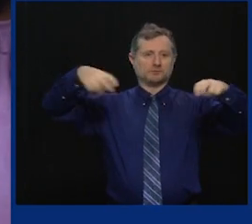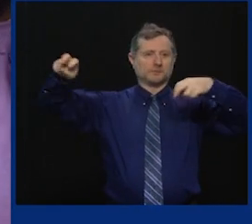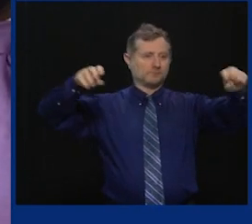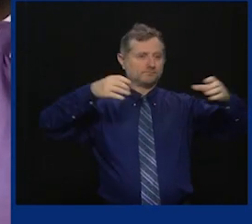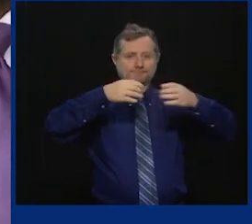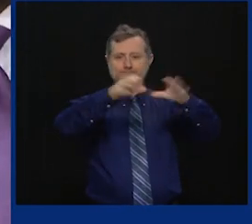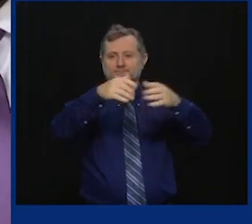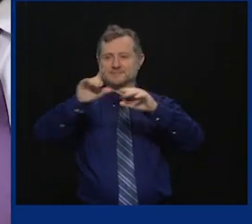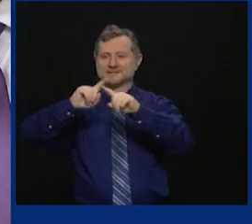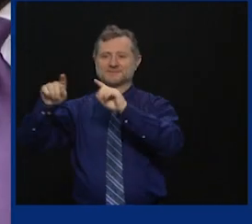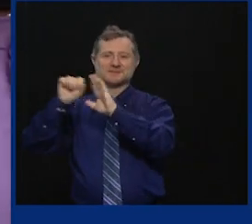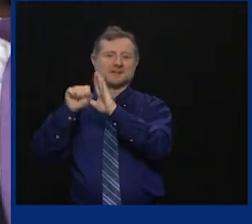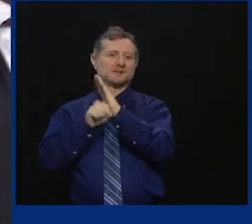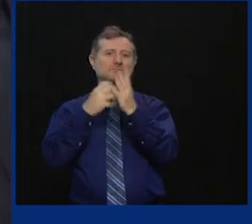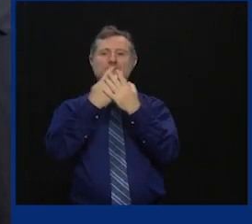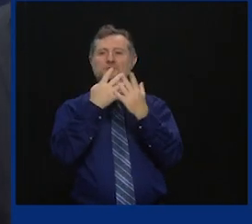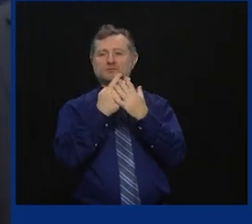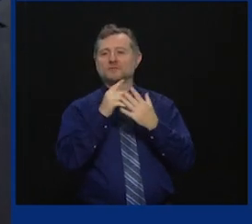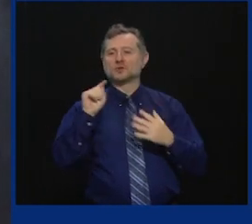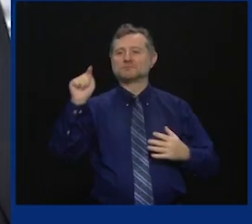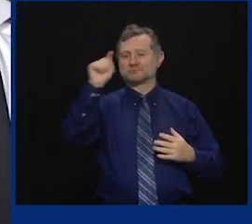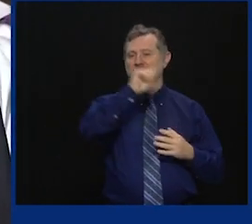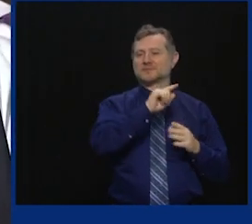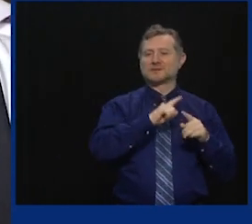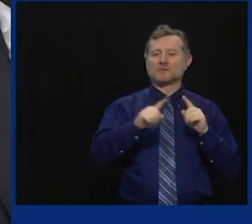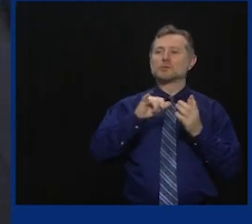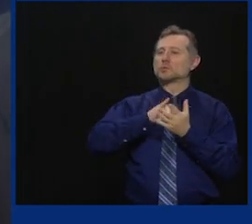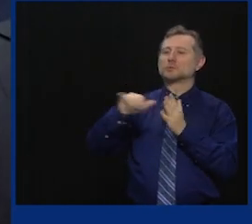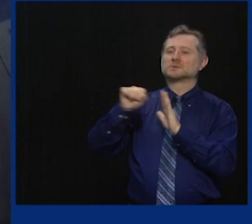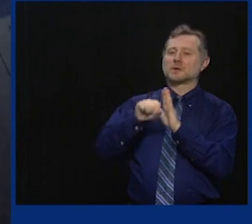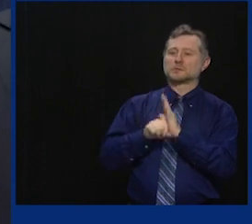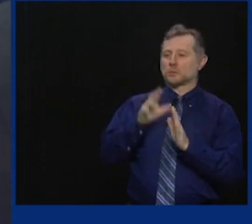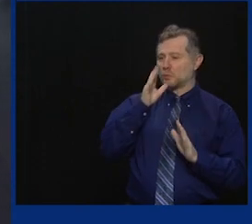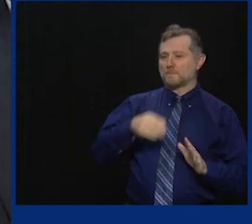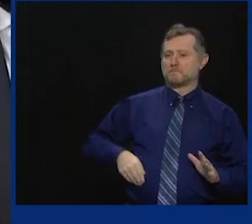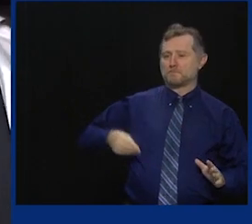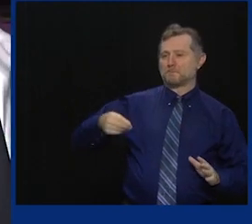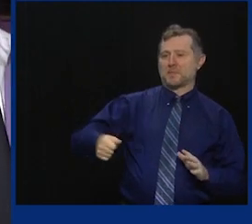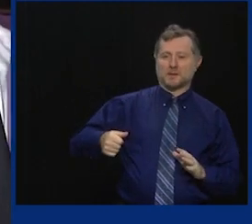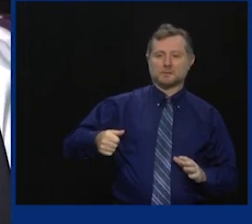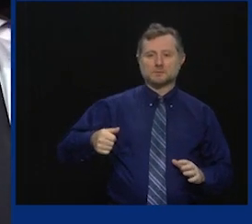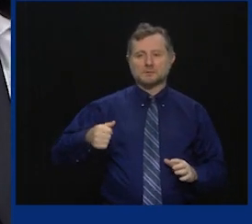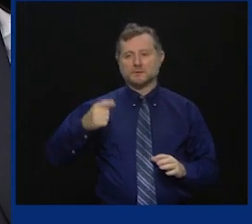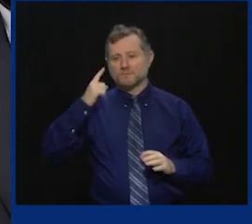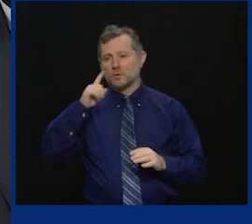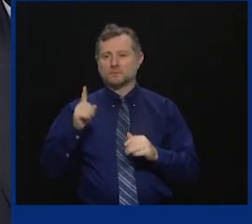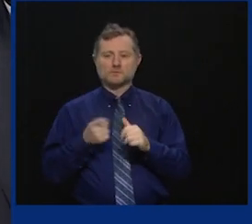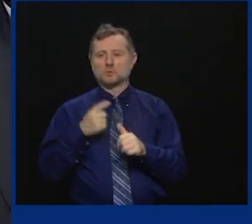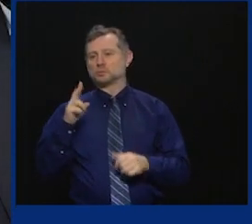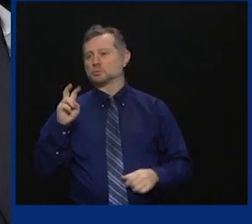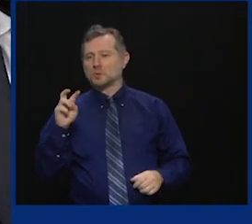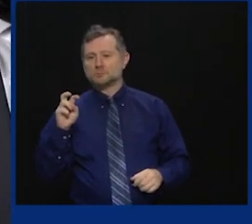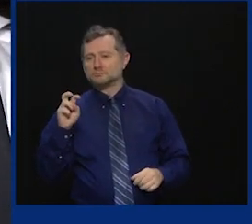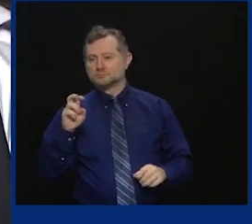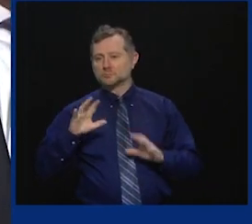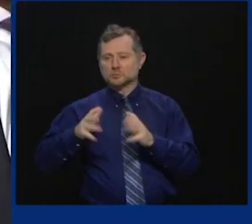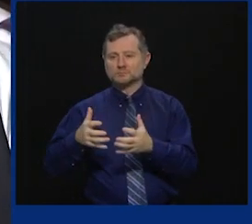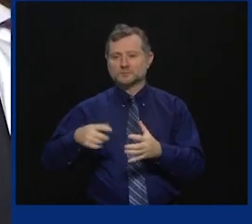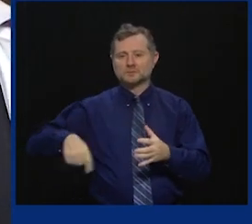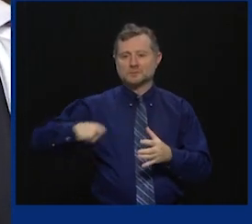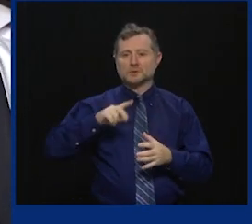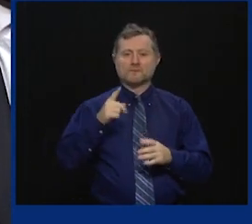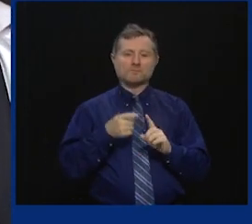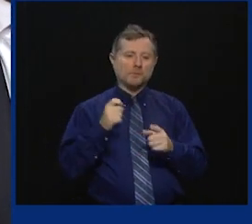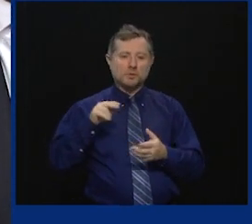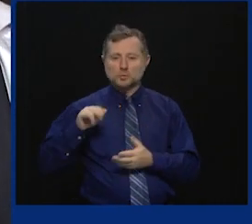of New York will absorb the cost for the first 200 in concert with the city of New York, but we hope that there'll even be more after that.